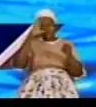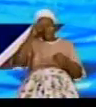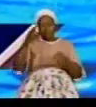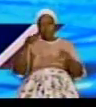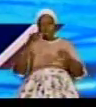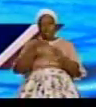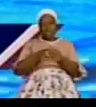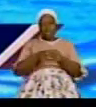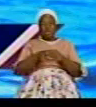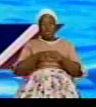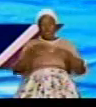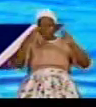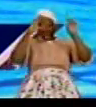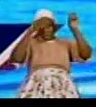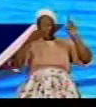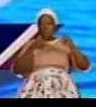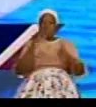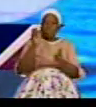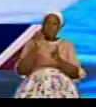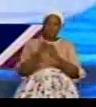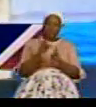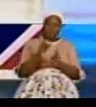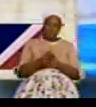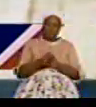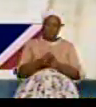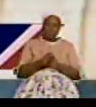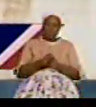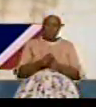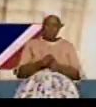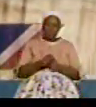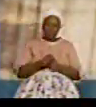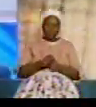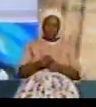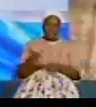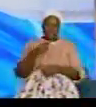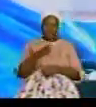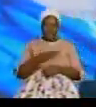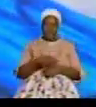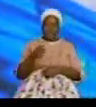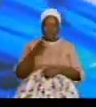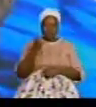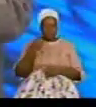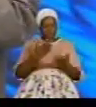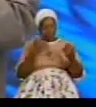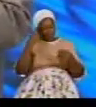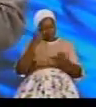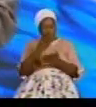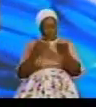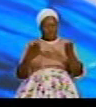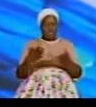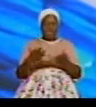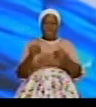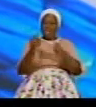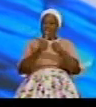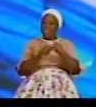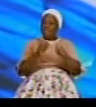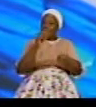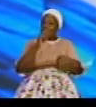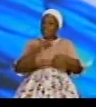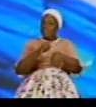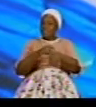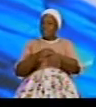that. To catch him. They were waiting for something. Every time there